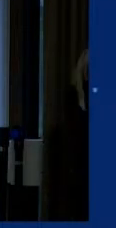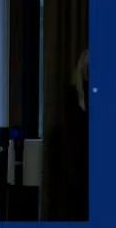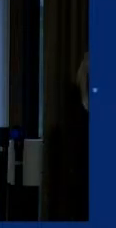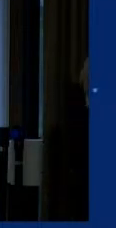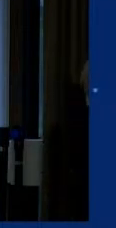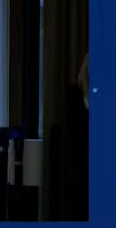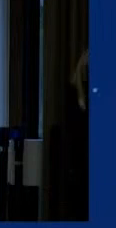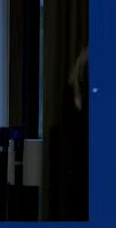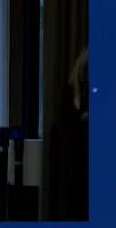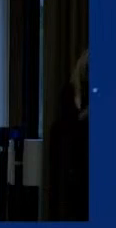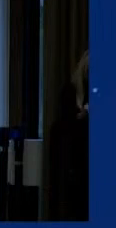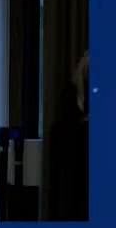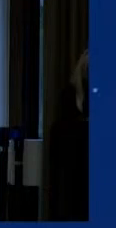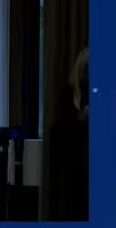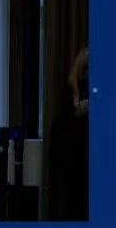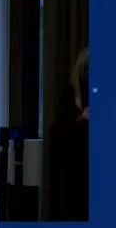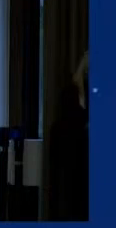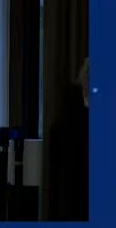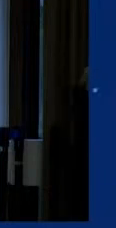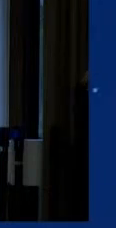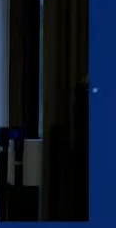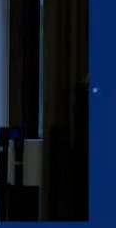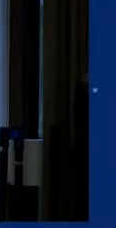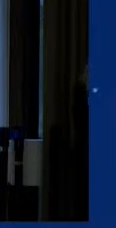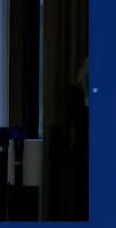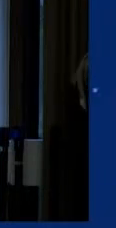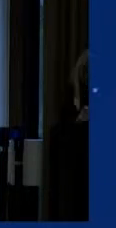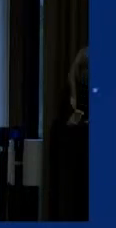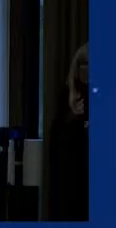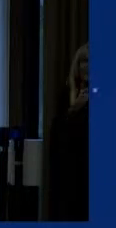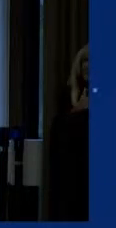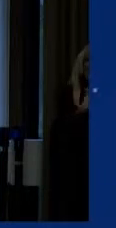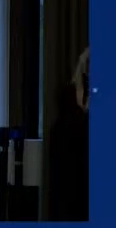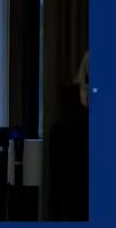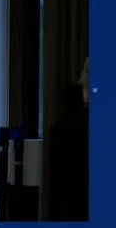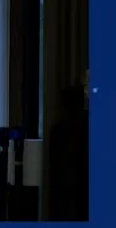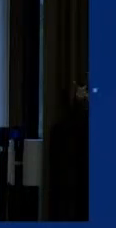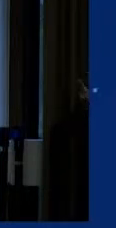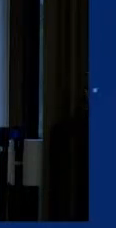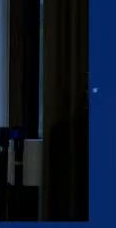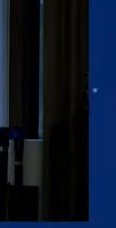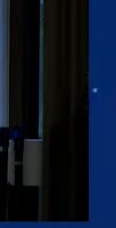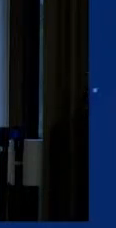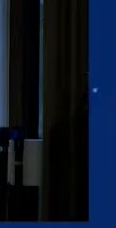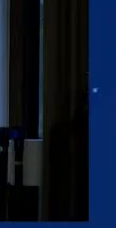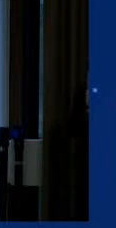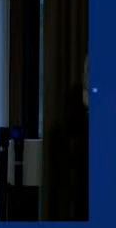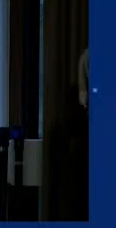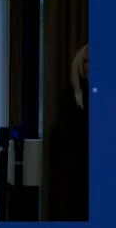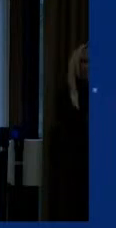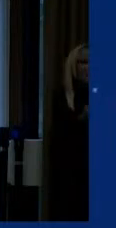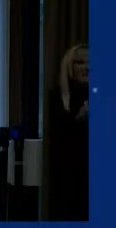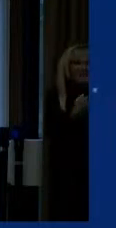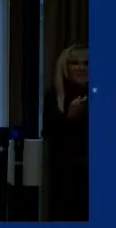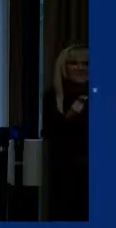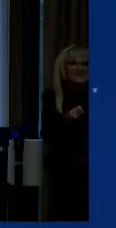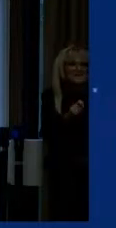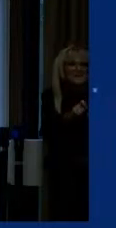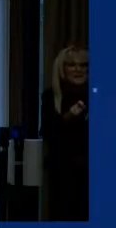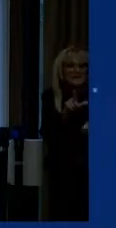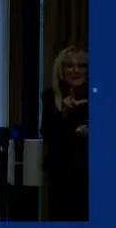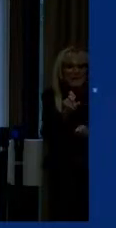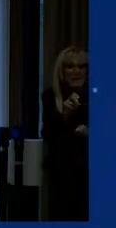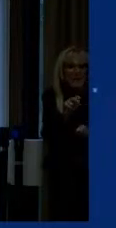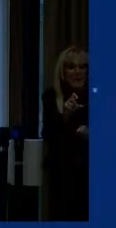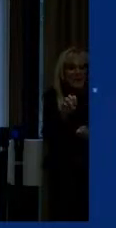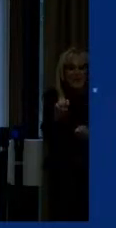grade, high school? Simplifying text. One of my favorite ones on this sheet is role play from a specific lens. And